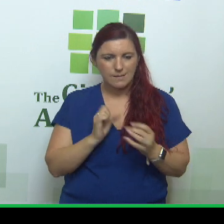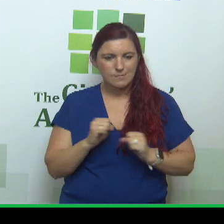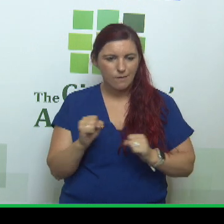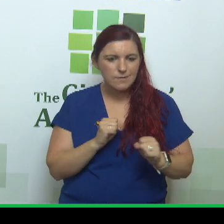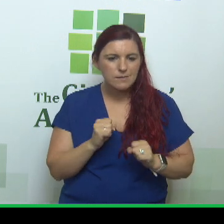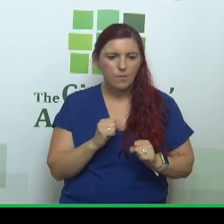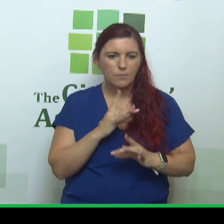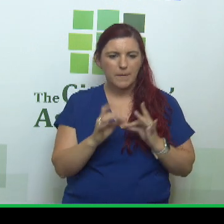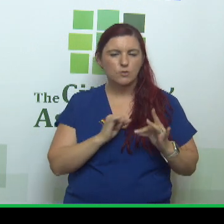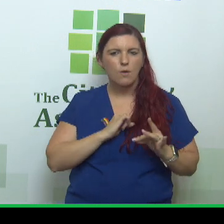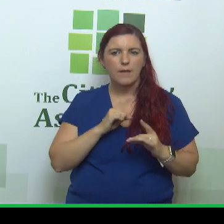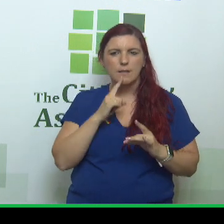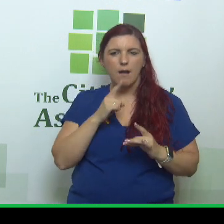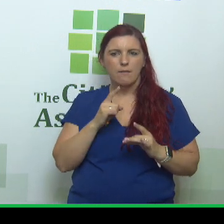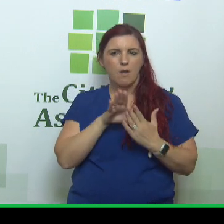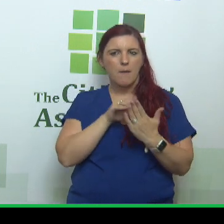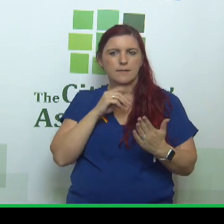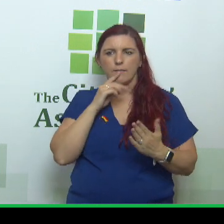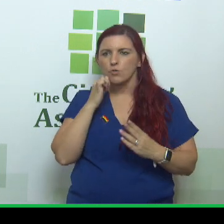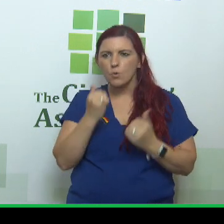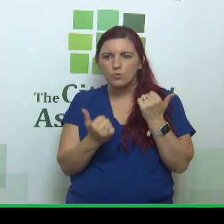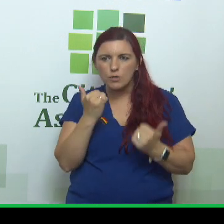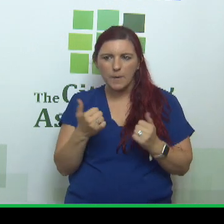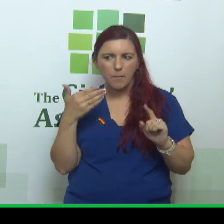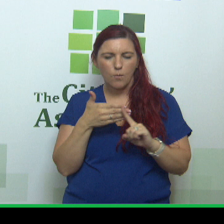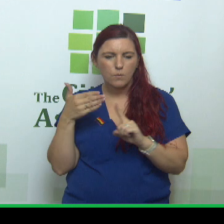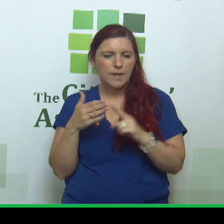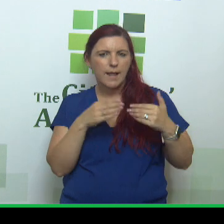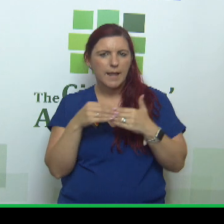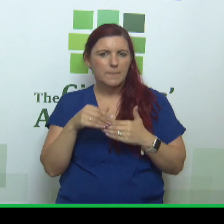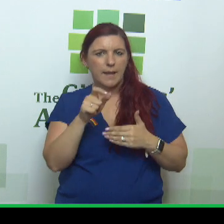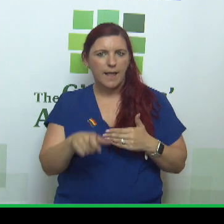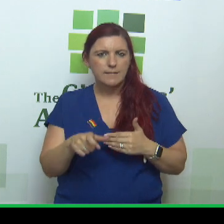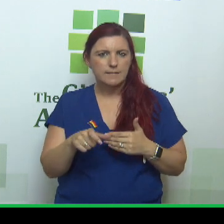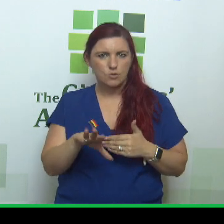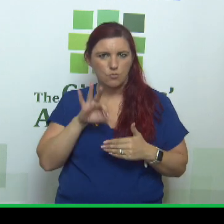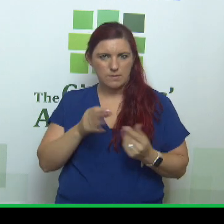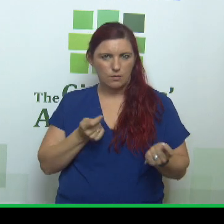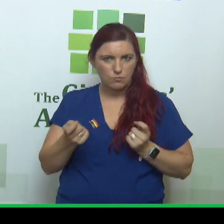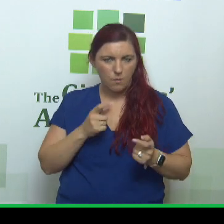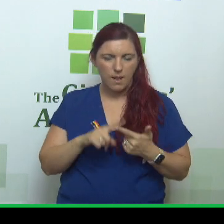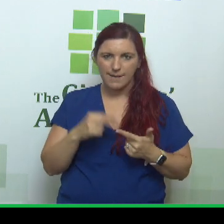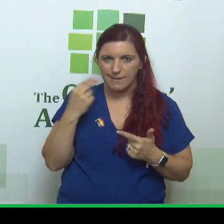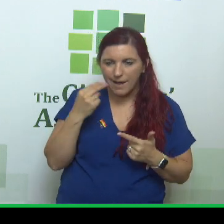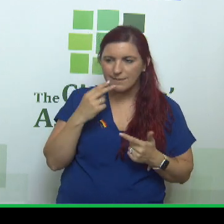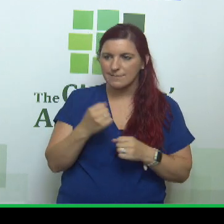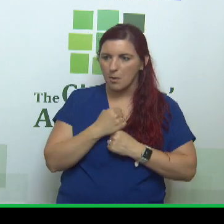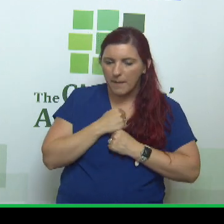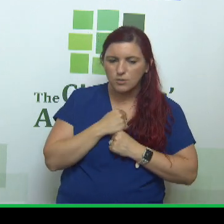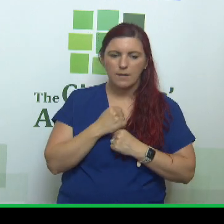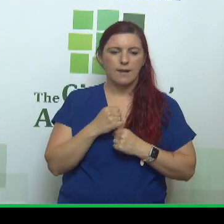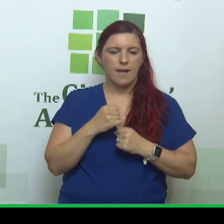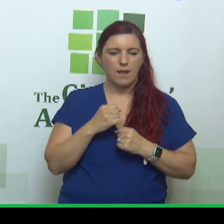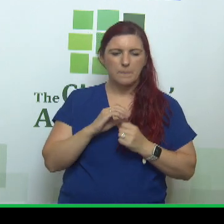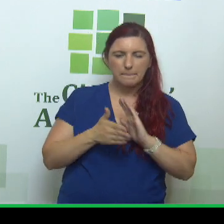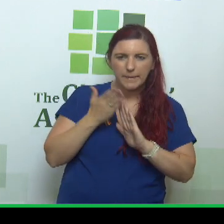approaches with the principles of a non-judgmental approach led by client choice and control, kindness, compassion, and placing emphasis on building